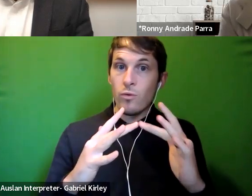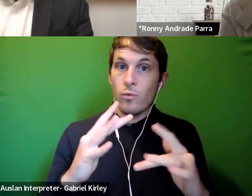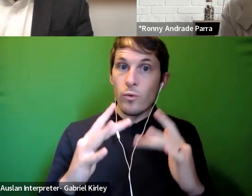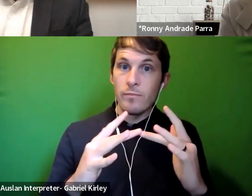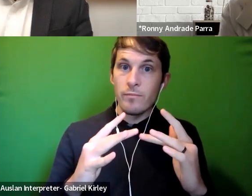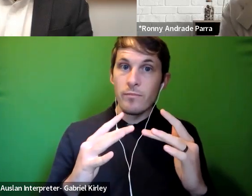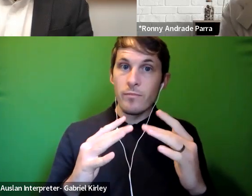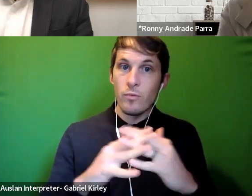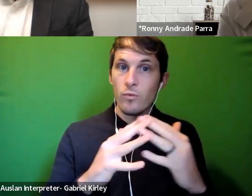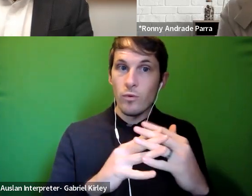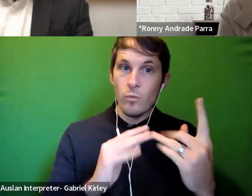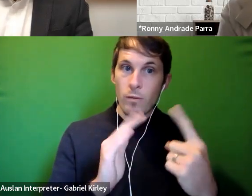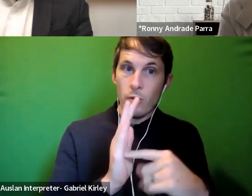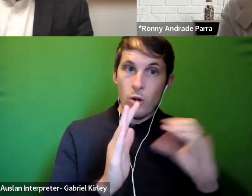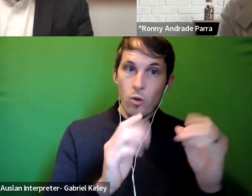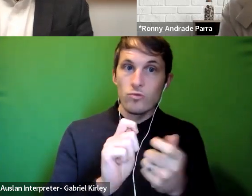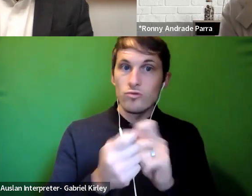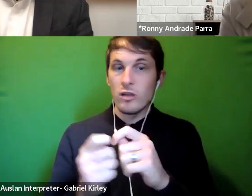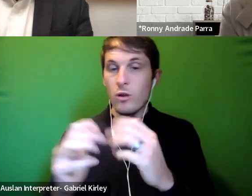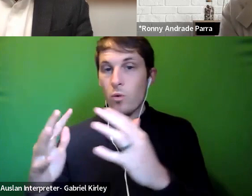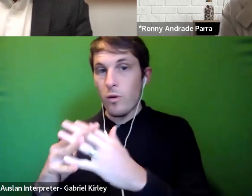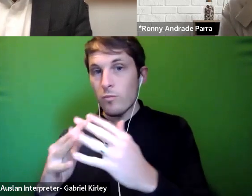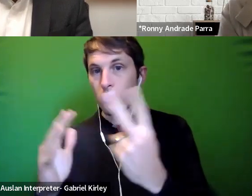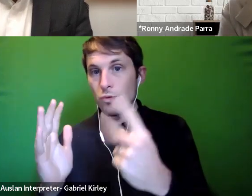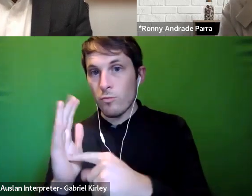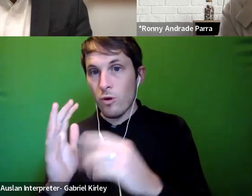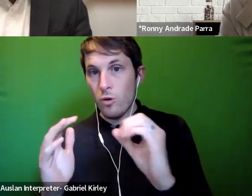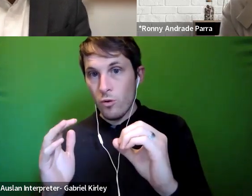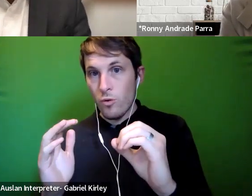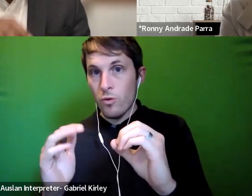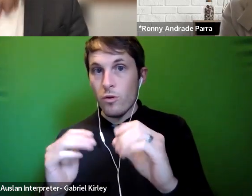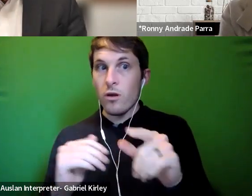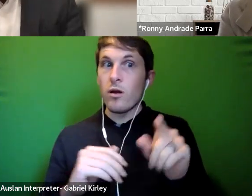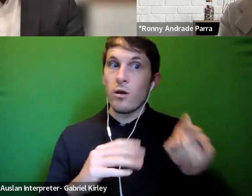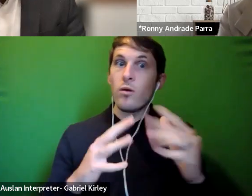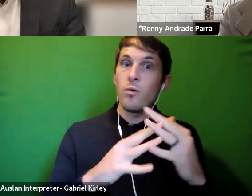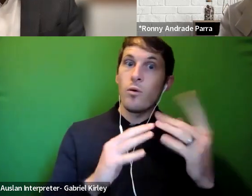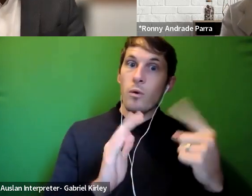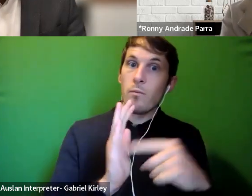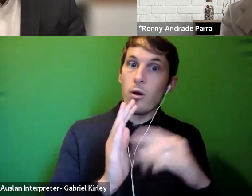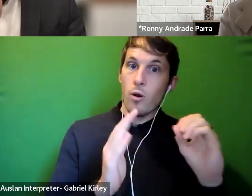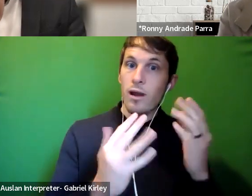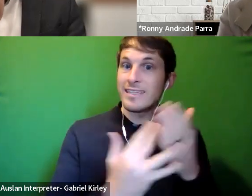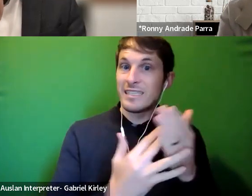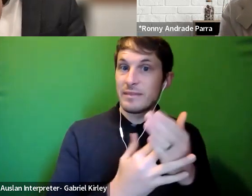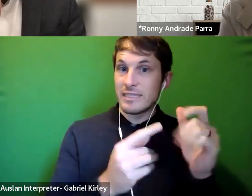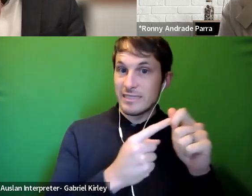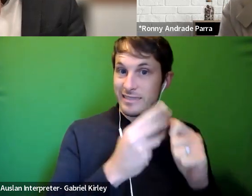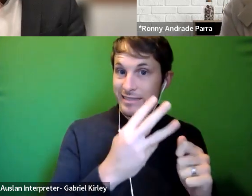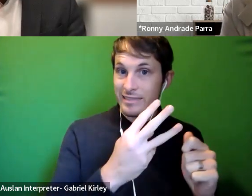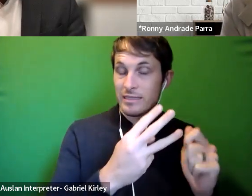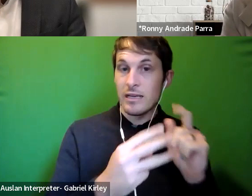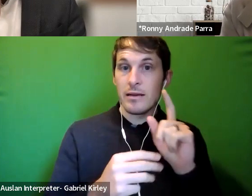1.0 to 2.0, a big part of that accessibility that was embedded in Web 1.0 was lost because we focused